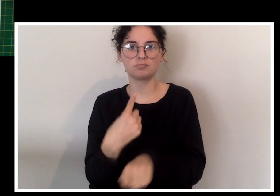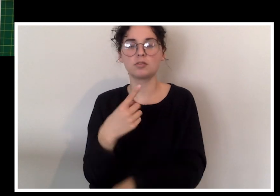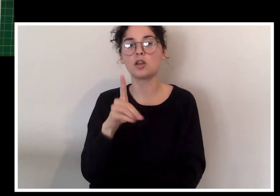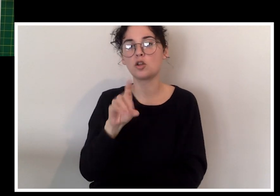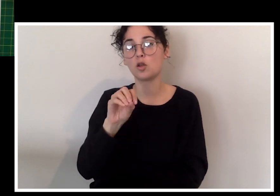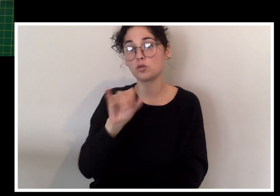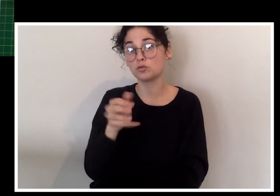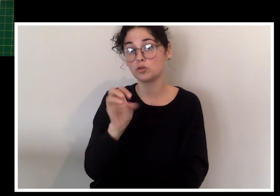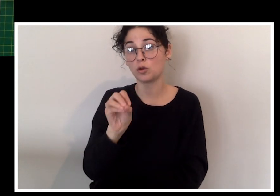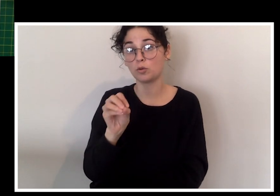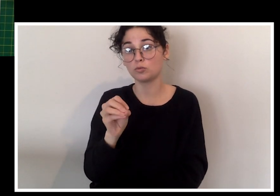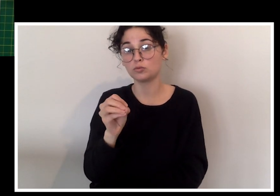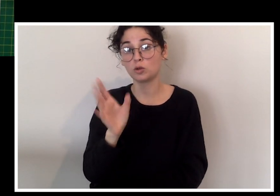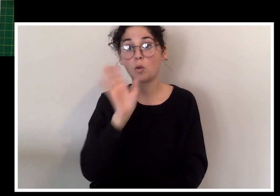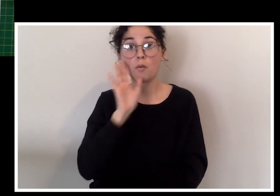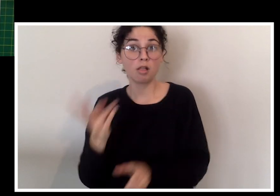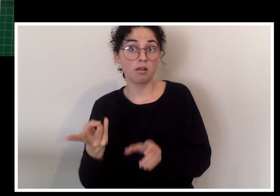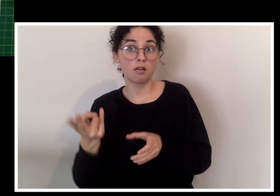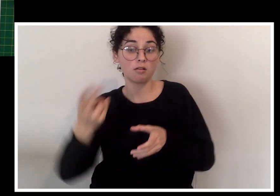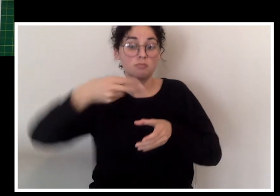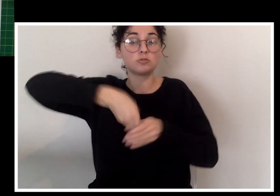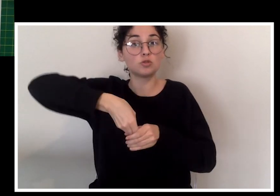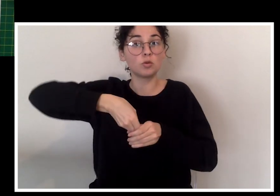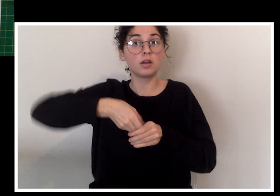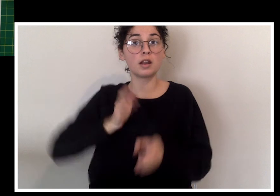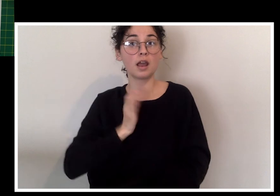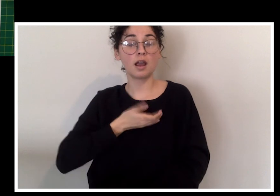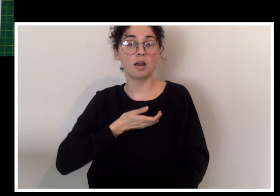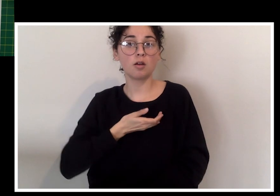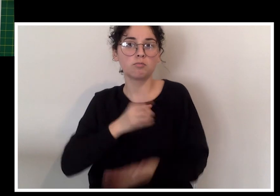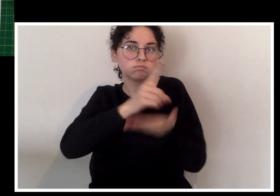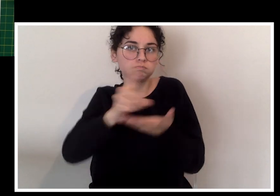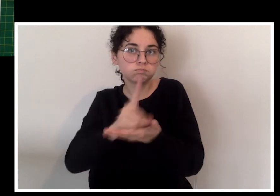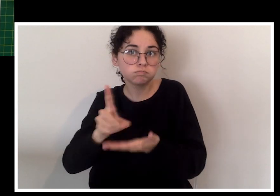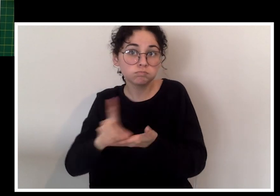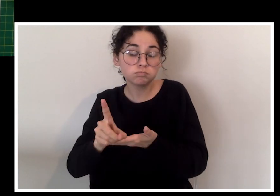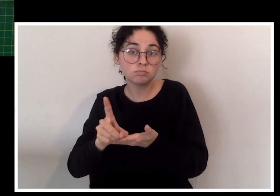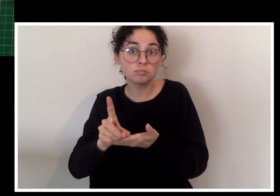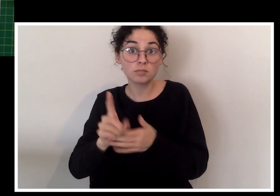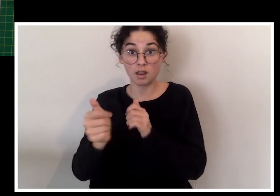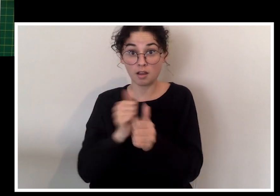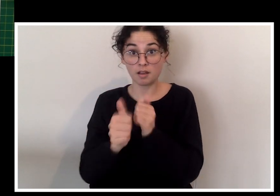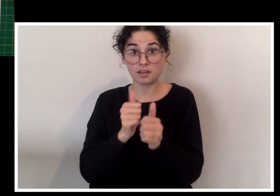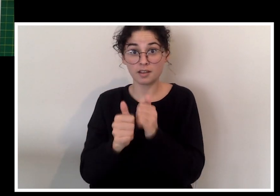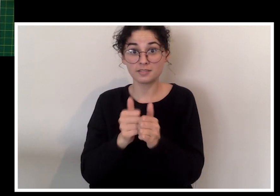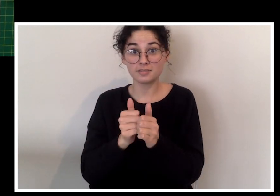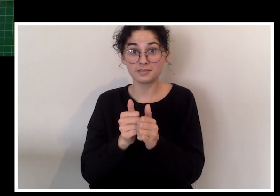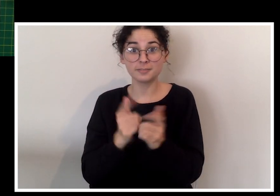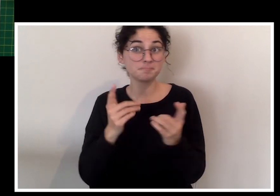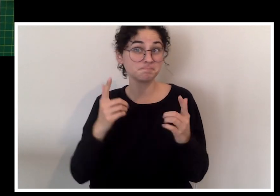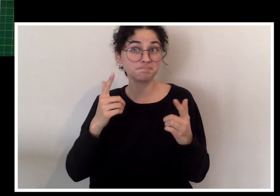entered in to win our weekly Wilson Art Contest. So get creative, have